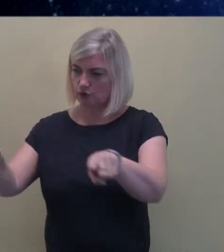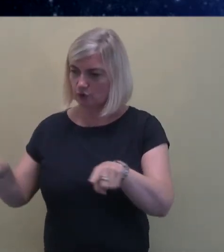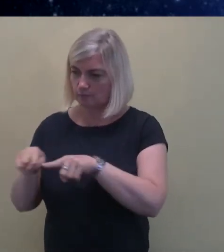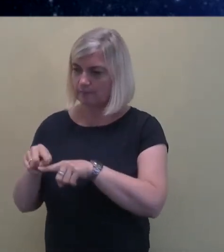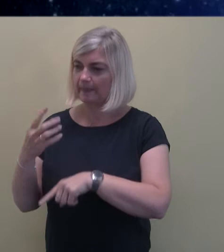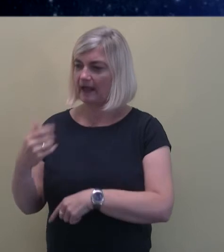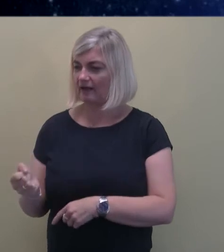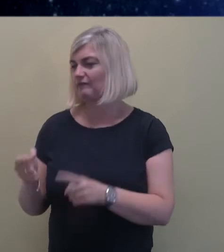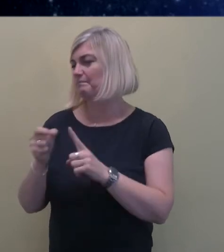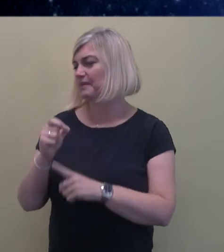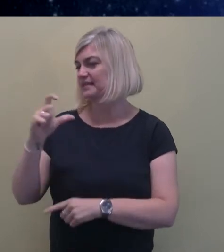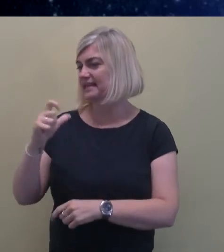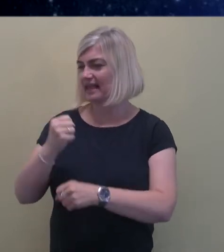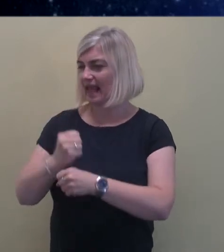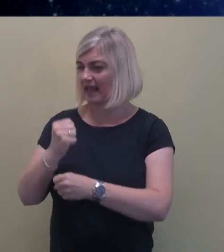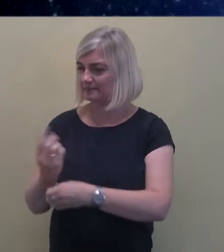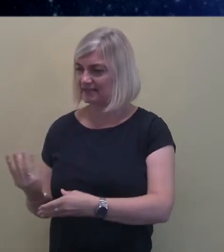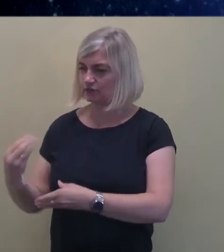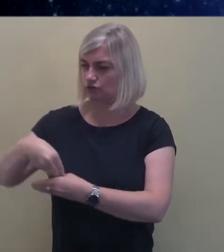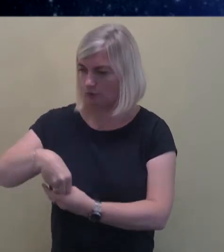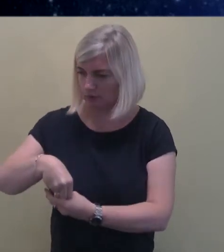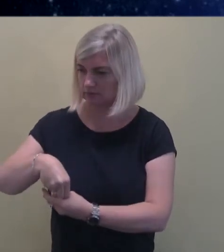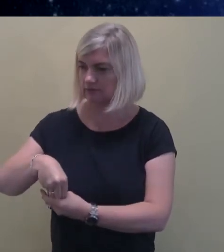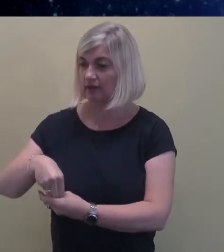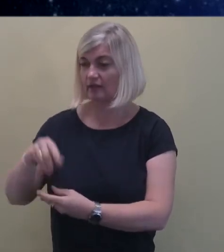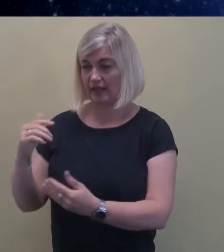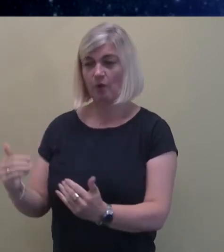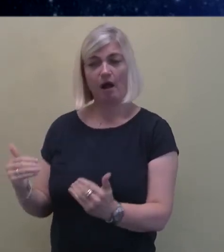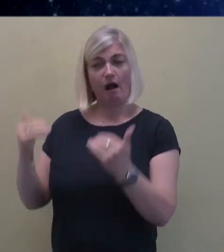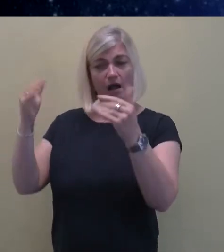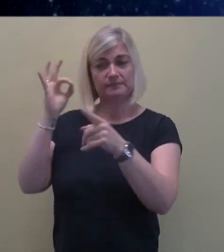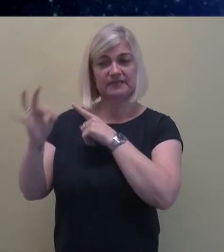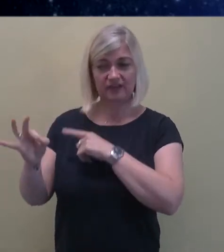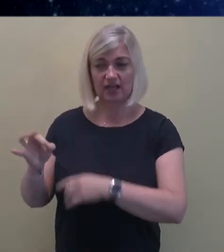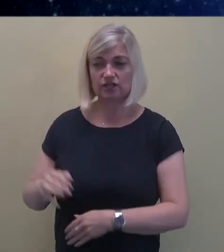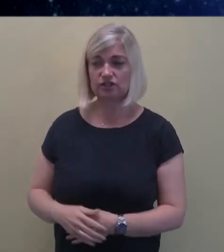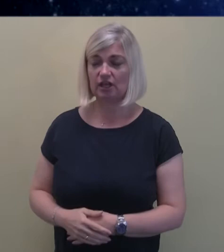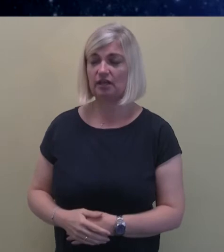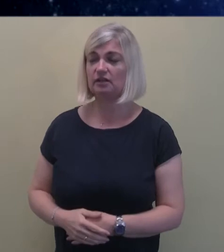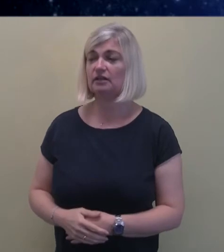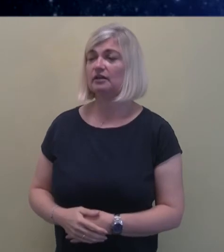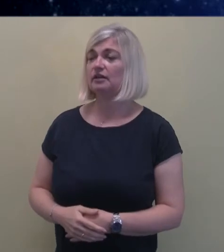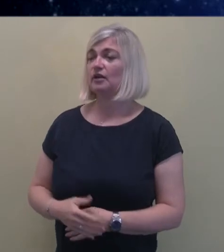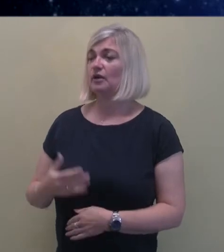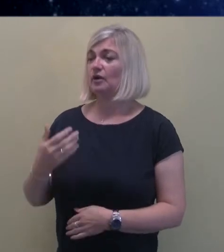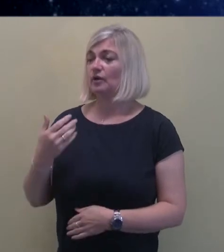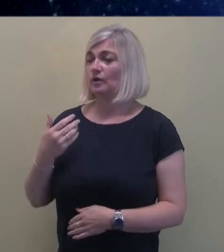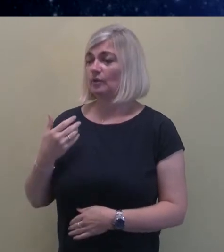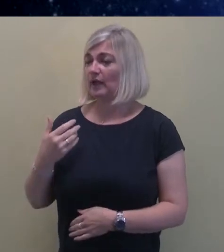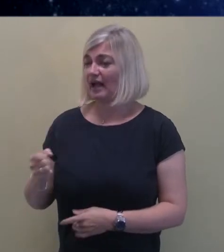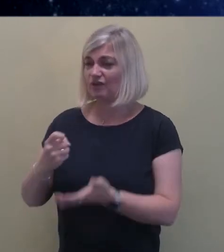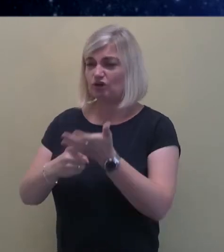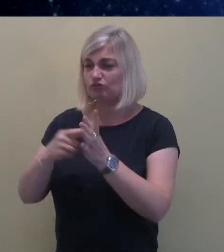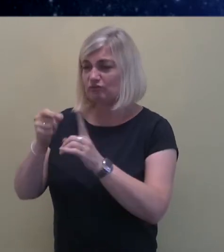So it's absolutely amazing kit we got. I mean, I think I feel really privileged to be part of computing at Walsall